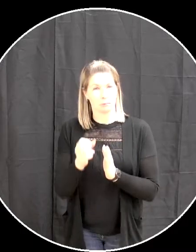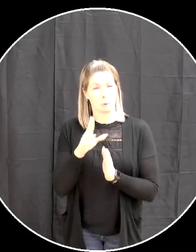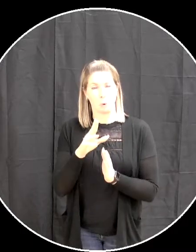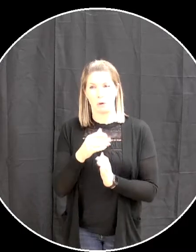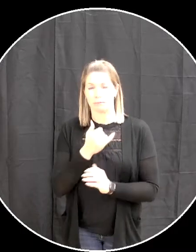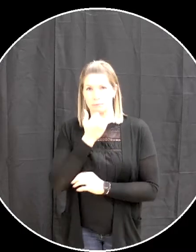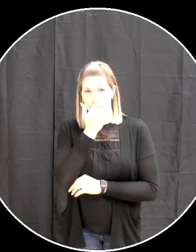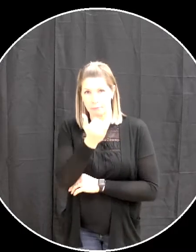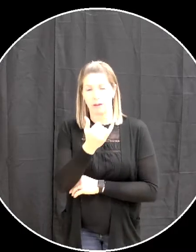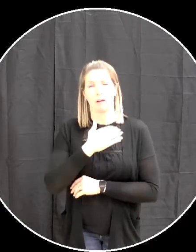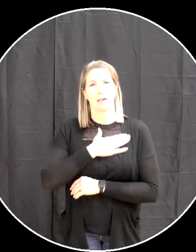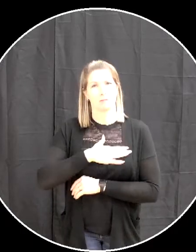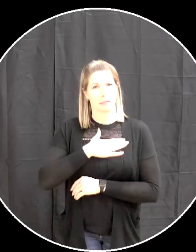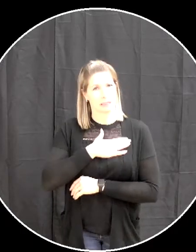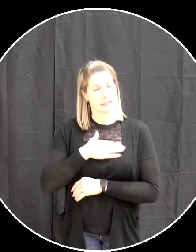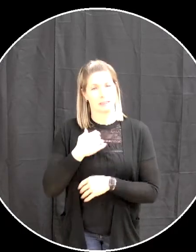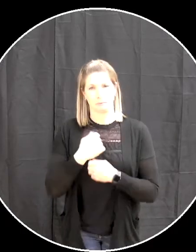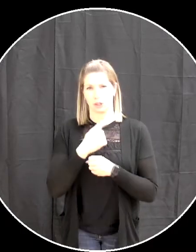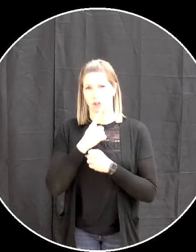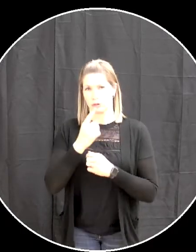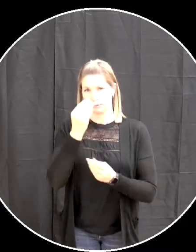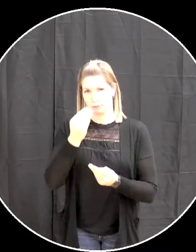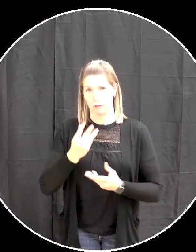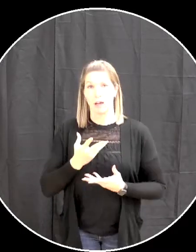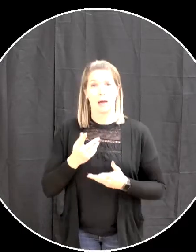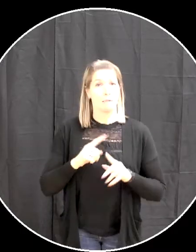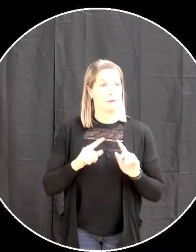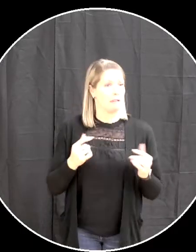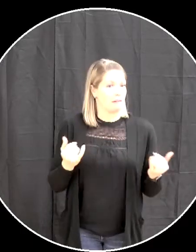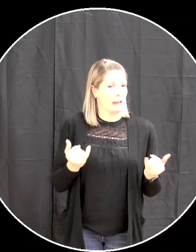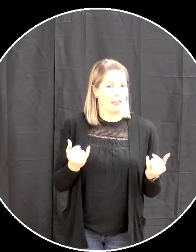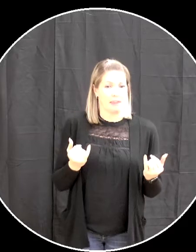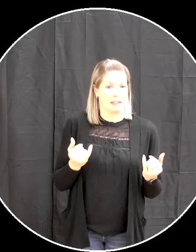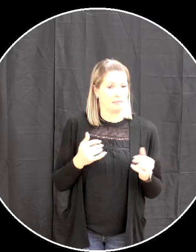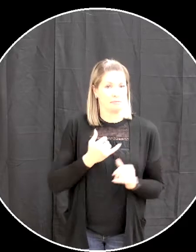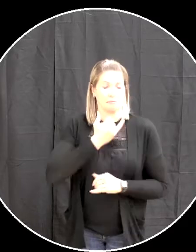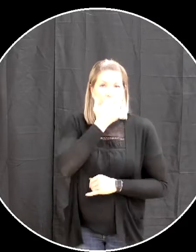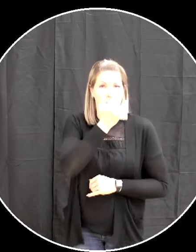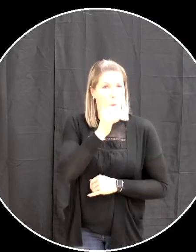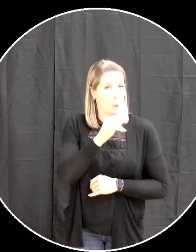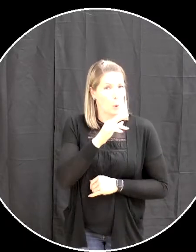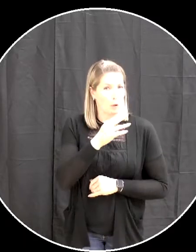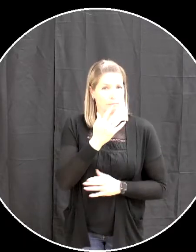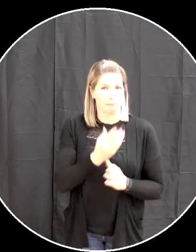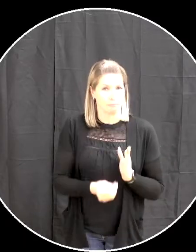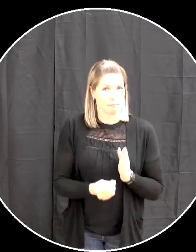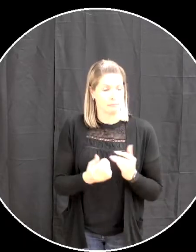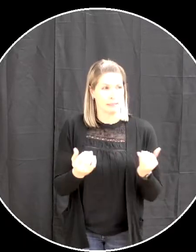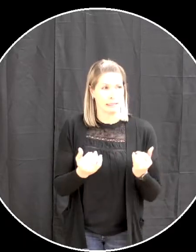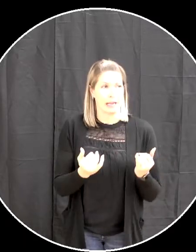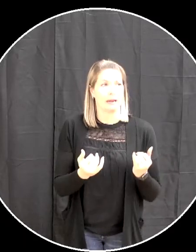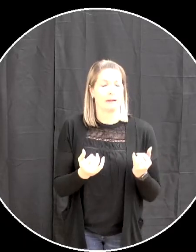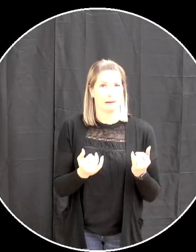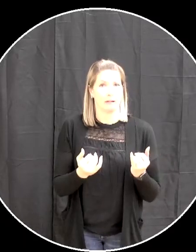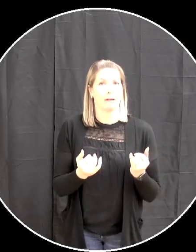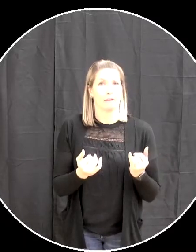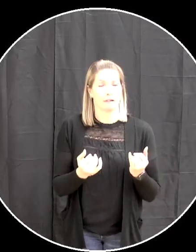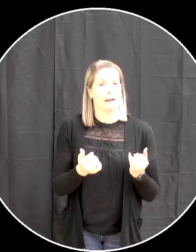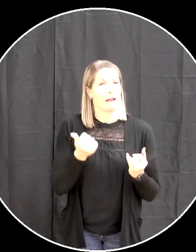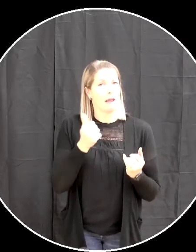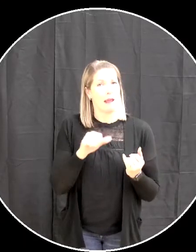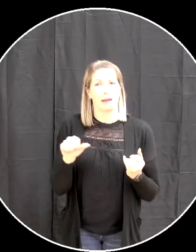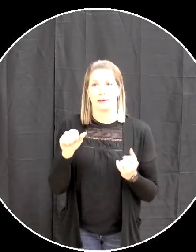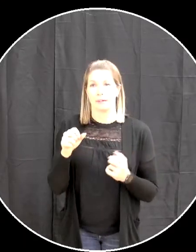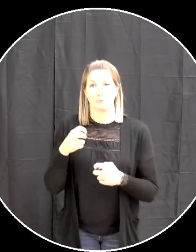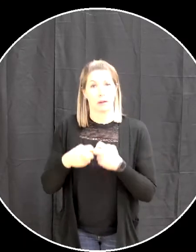controls. Certainly nothing comes to mind that we would bring forth today, but we usually do accumulate those throughout the audit and present them if there are